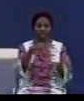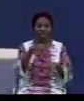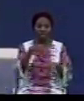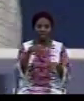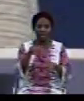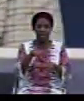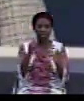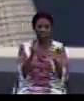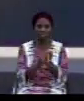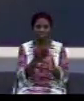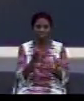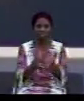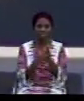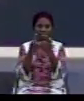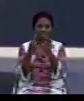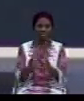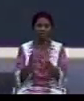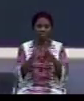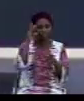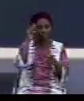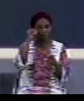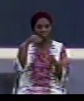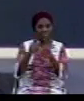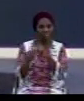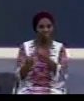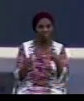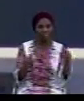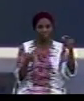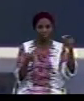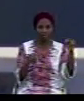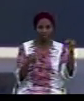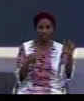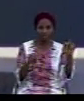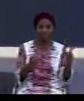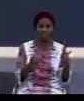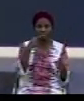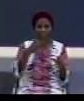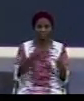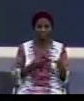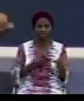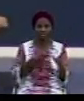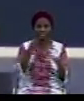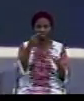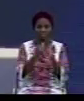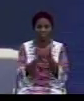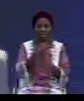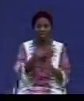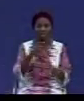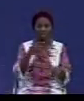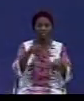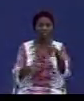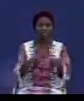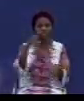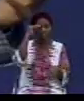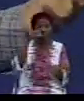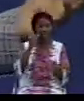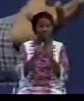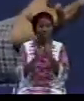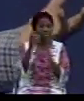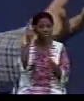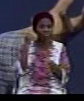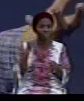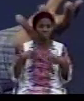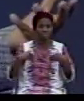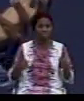verse 11, it tells us in verse 11, it says, and the lame man which was healed held Peter